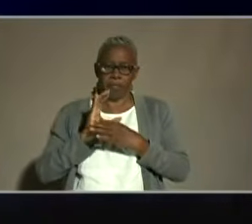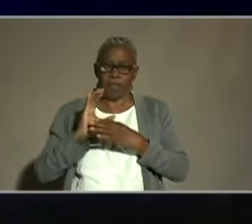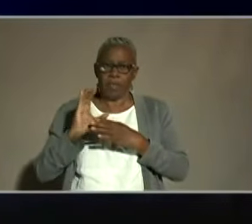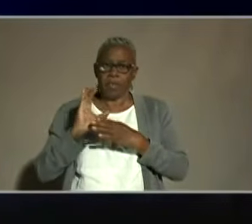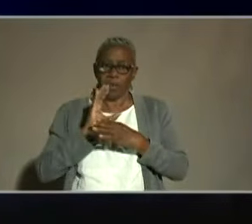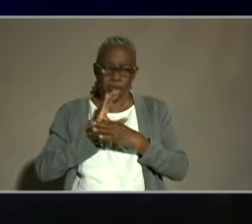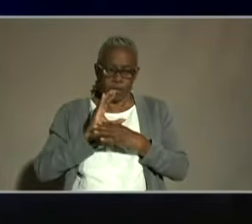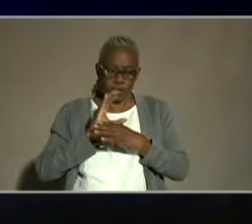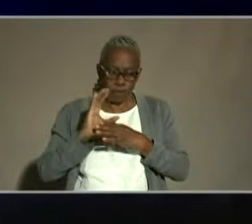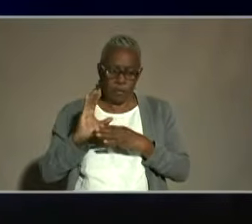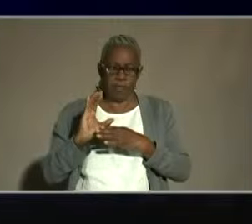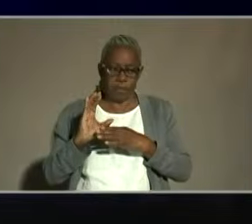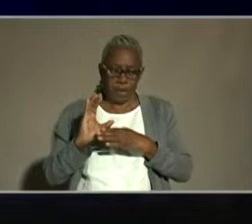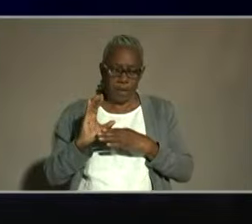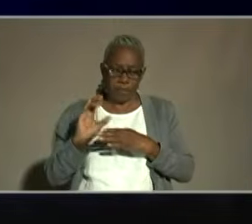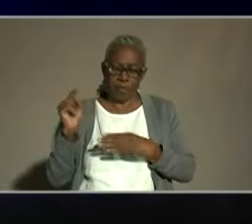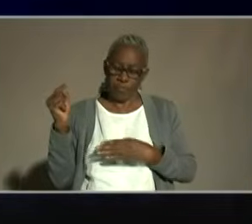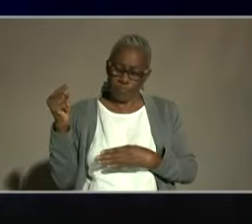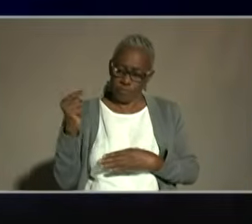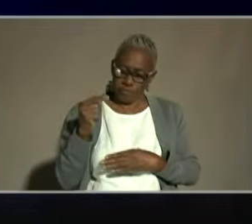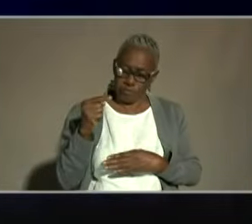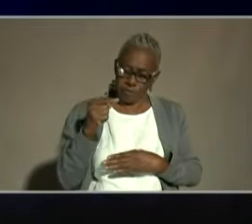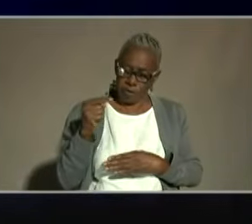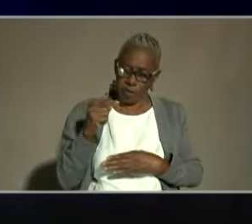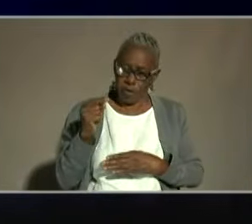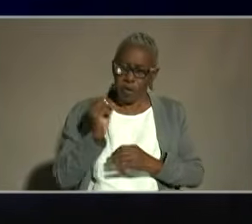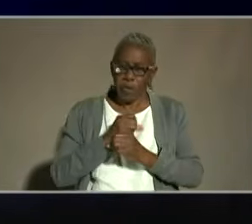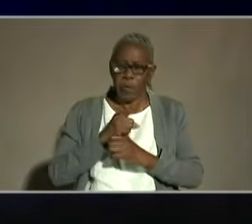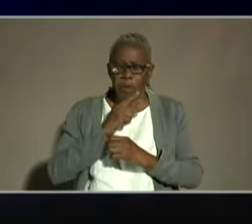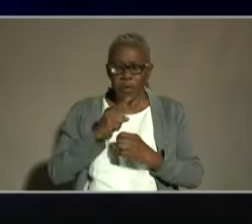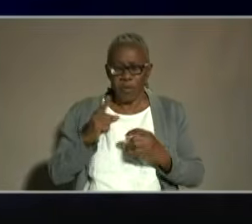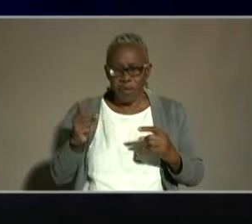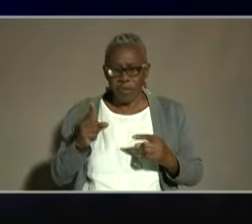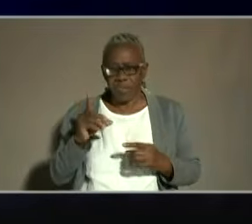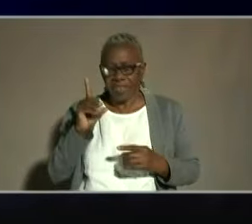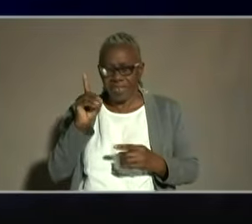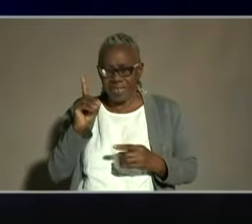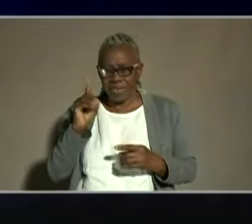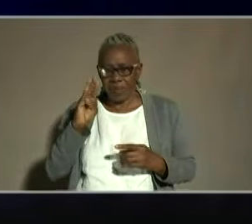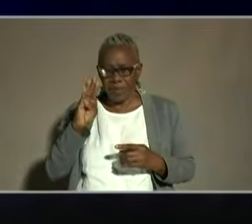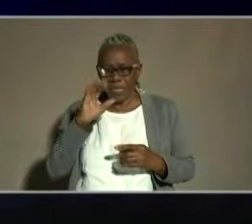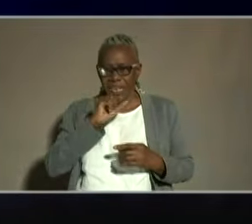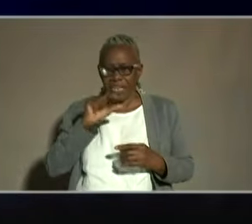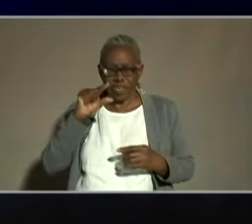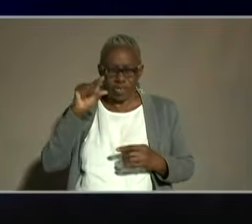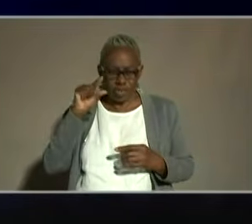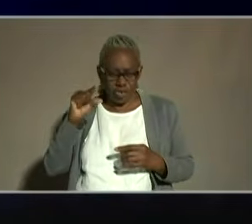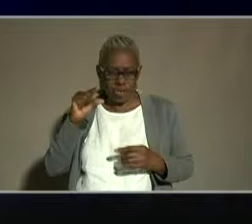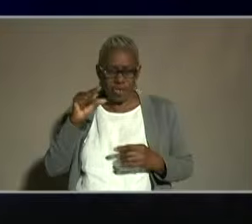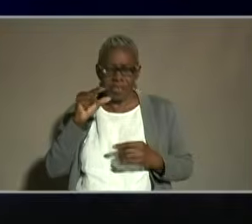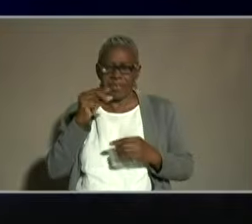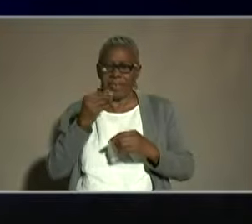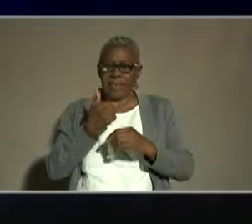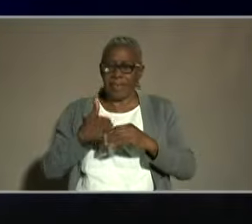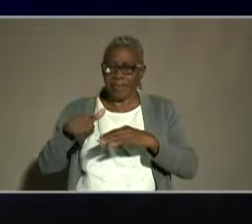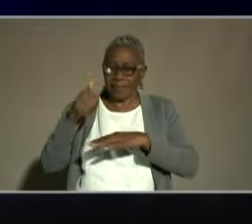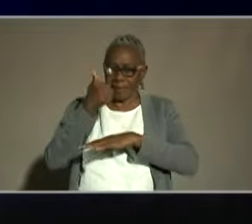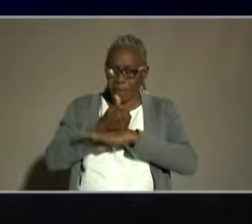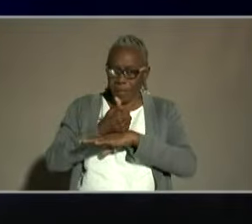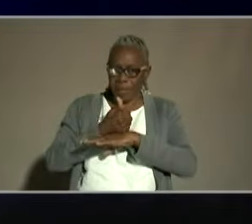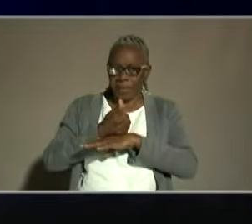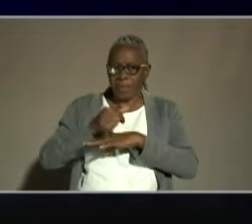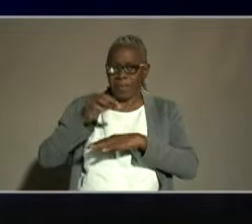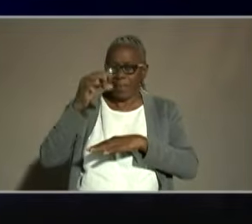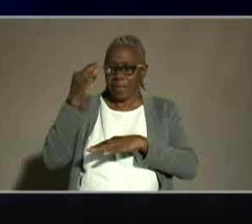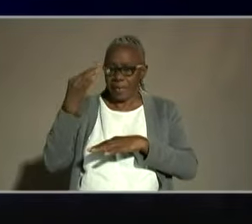false. You made reference to DBNG, although you didn't call the name. DBNG was established in 1992 as an